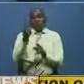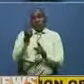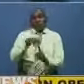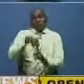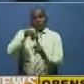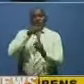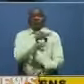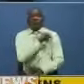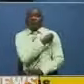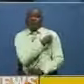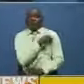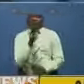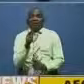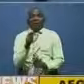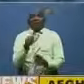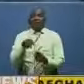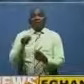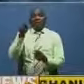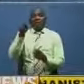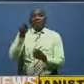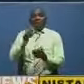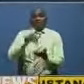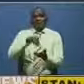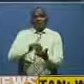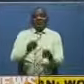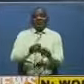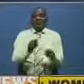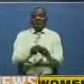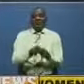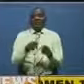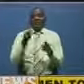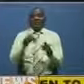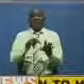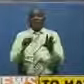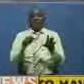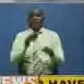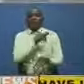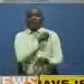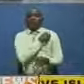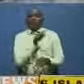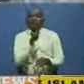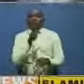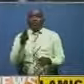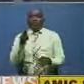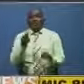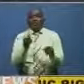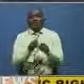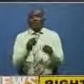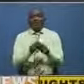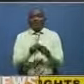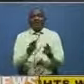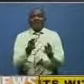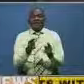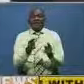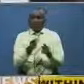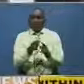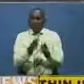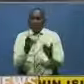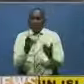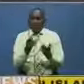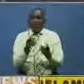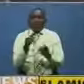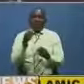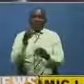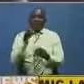specialized hospitals in the middle and northern belts, as well as a regional hospital in the western region and renovation of the Efiem